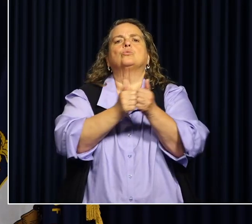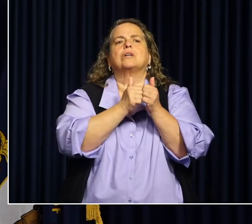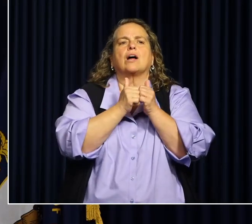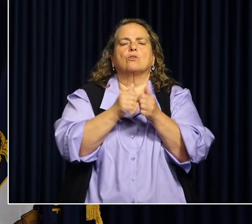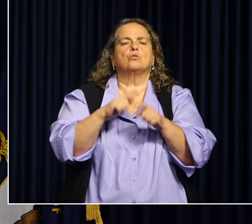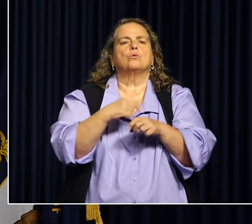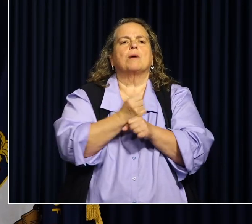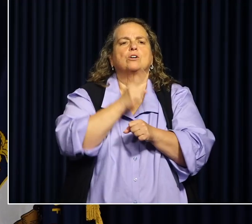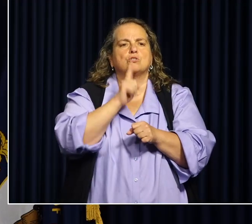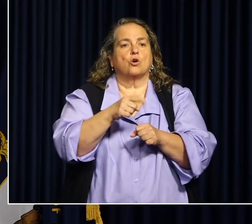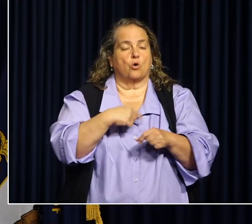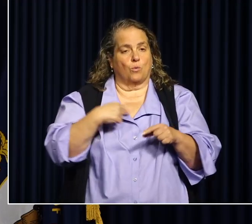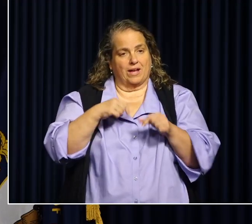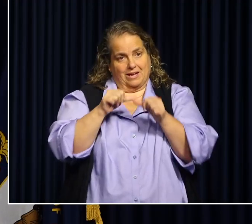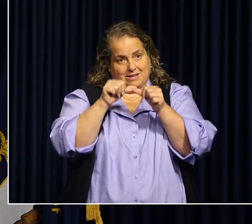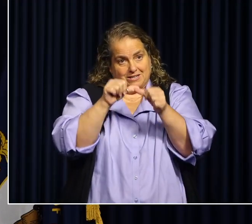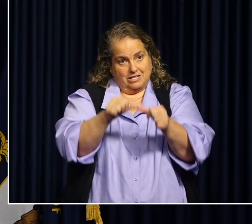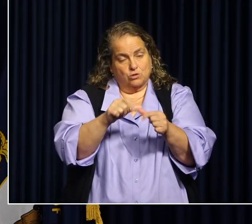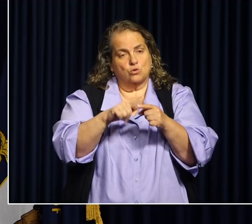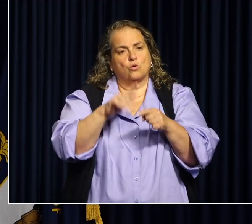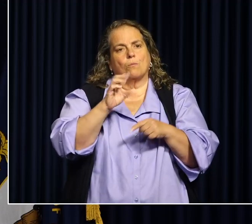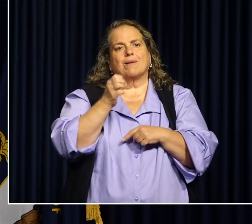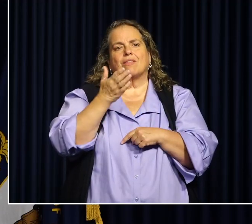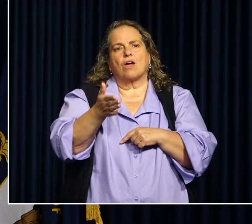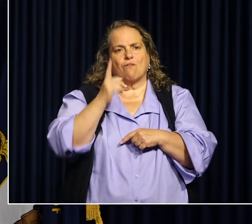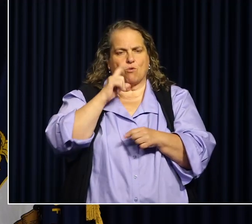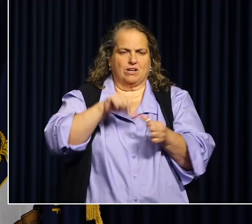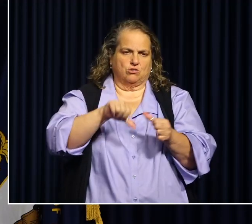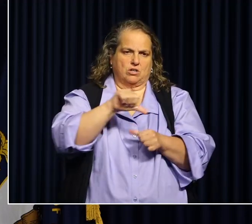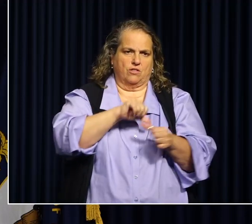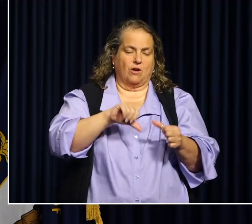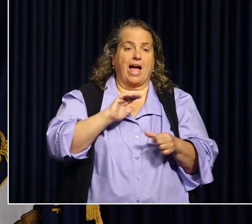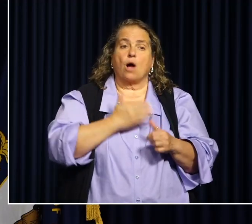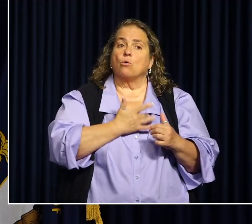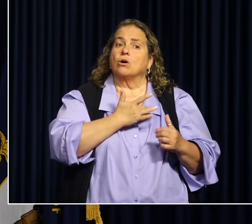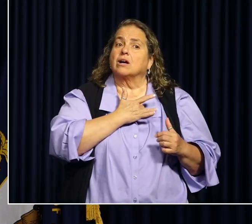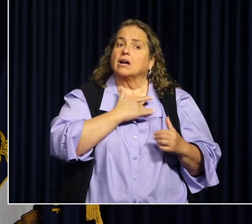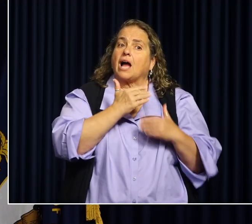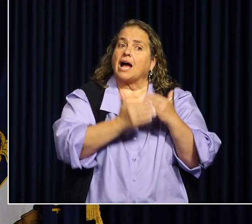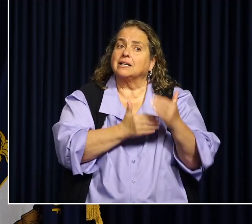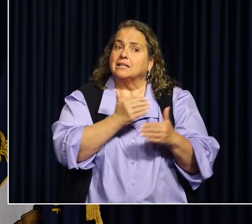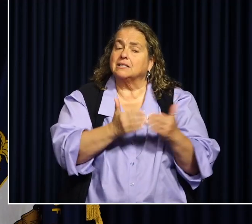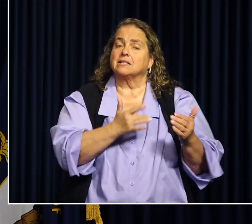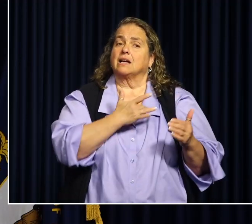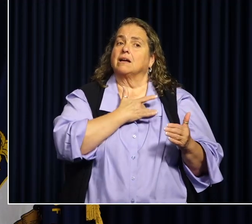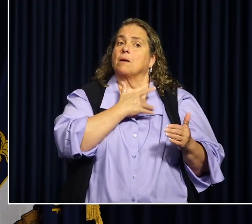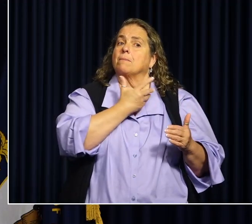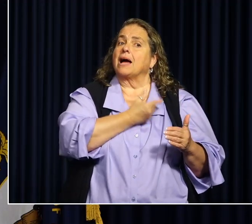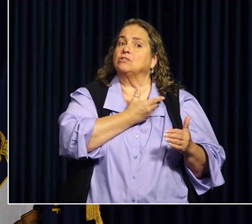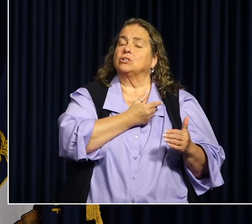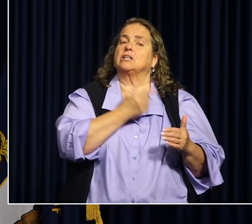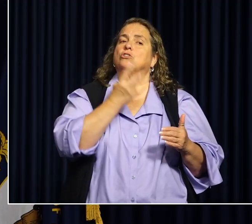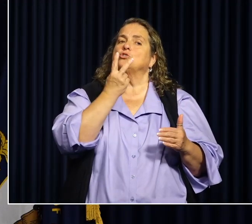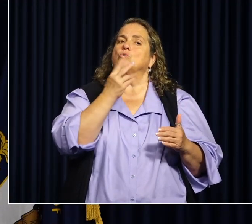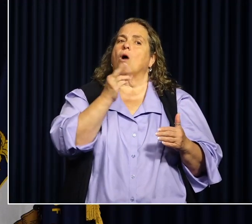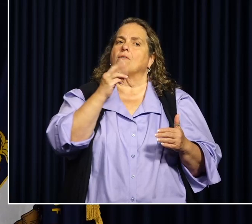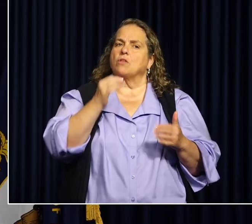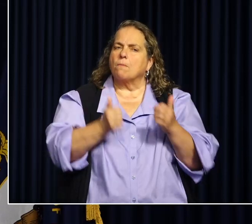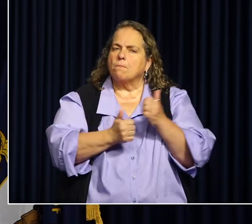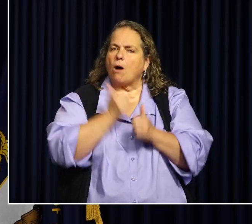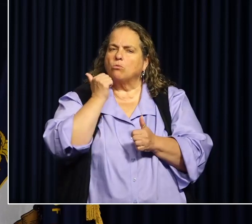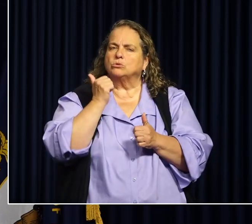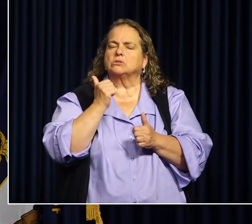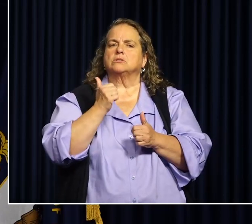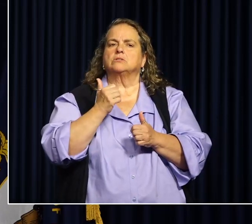are continuing to be there for one another. Our kindness and our compassion are two of the major traits that have us where we